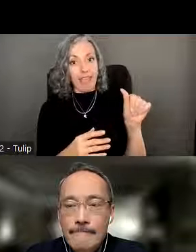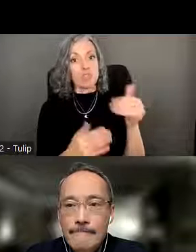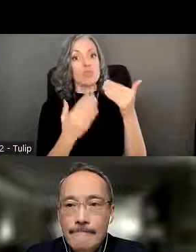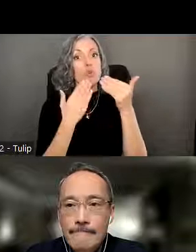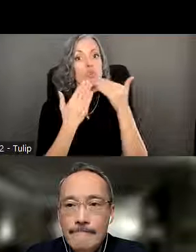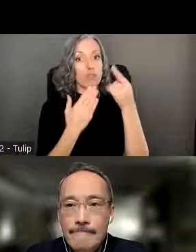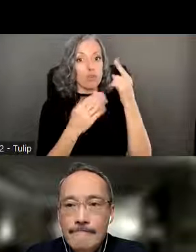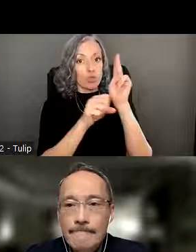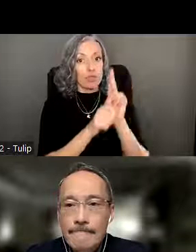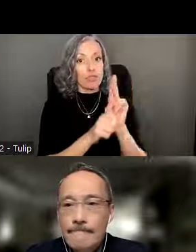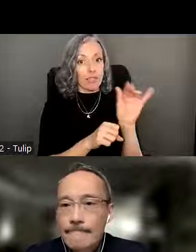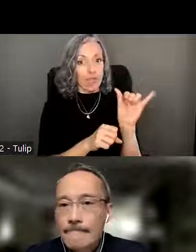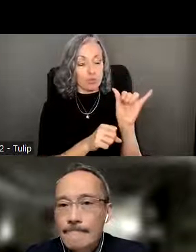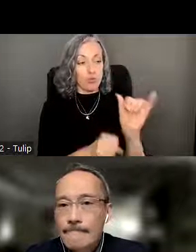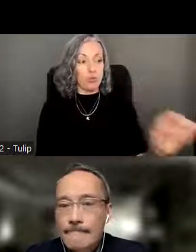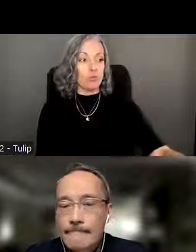that as well.